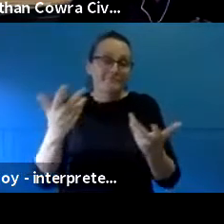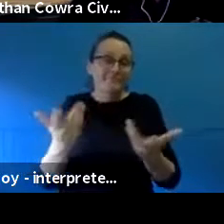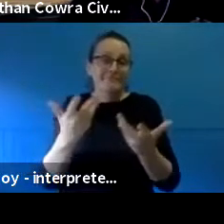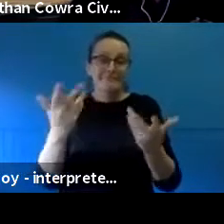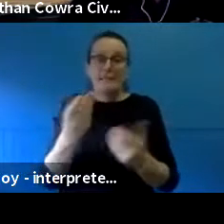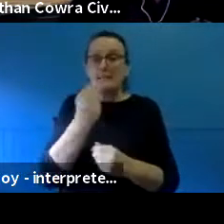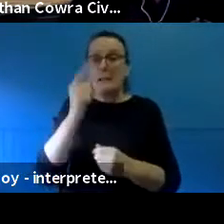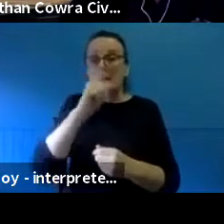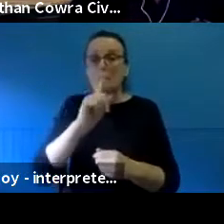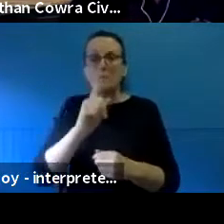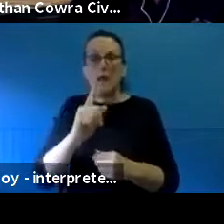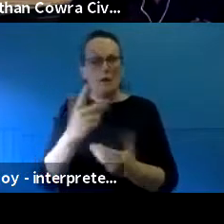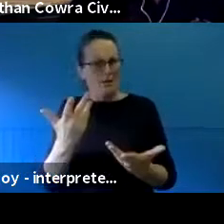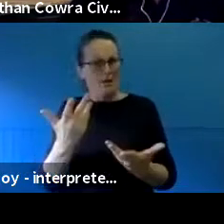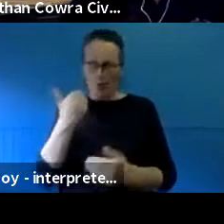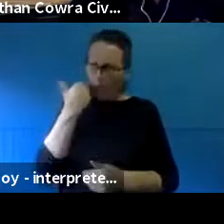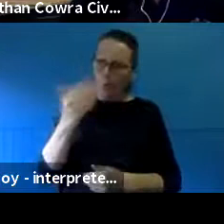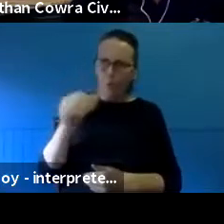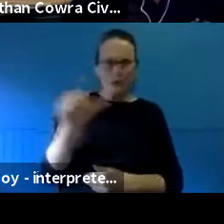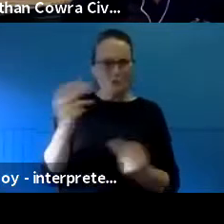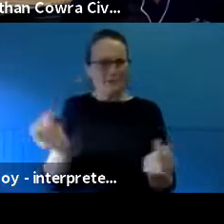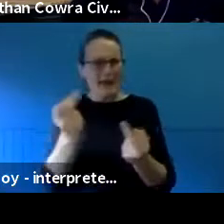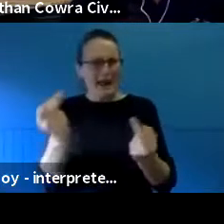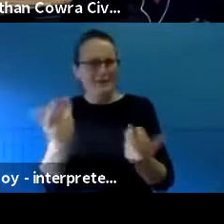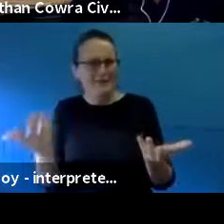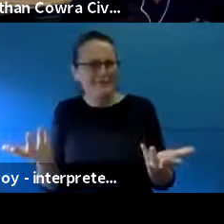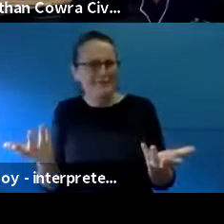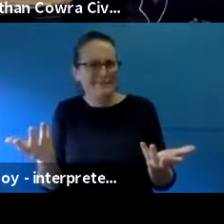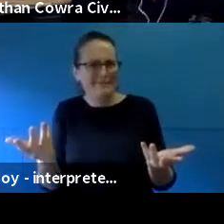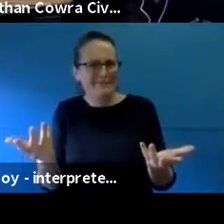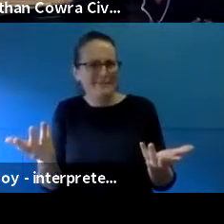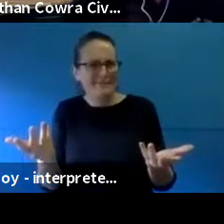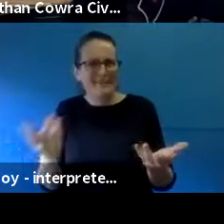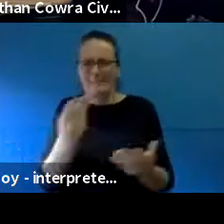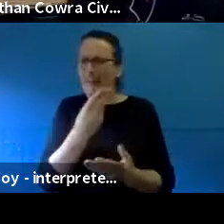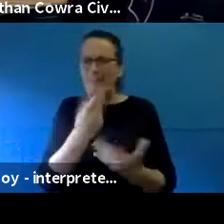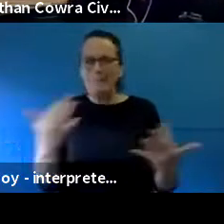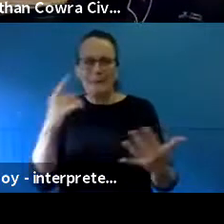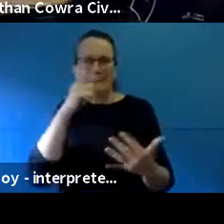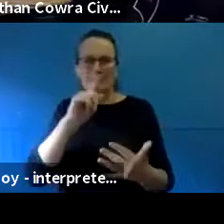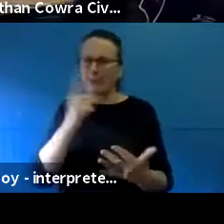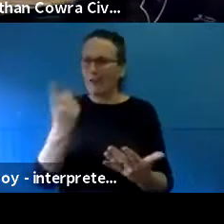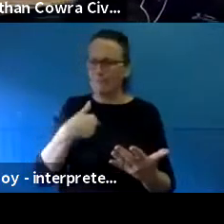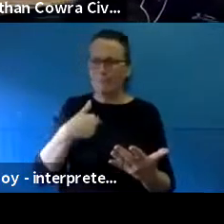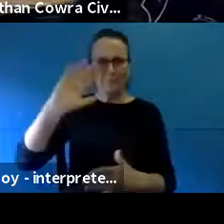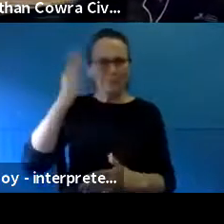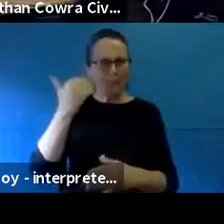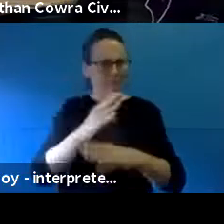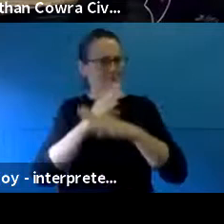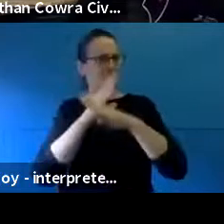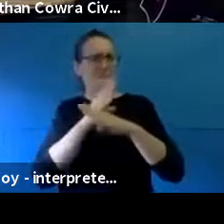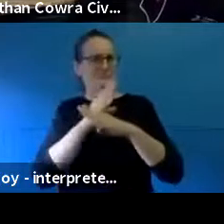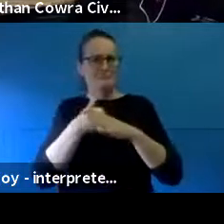questions about why hasn't this always been available? We've always been sitting here. We can't go out. So it's important that everyone thinks about that as